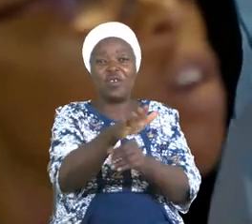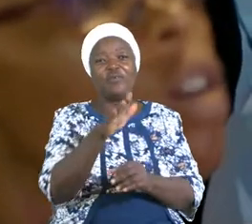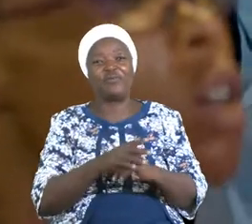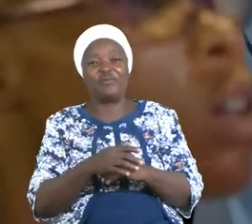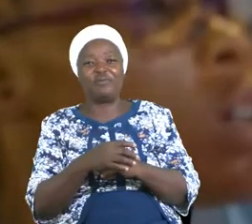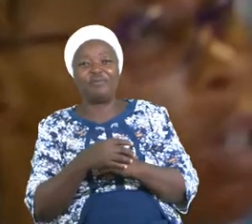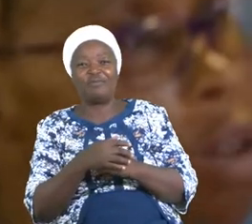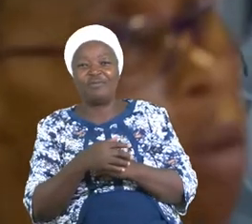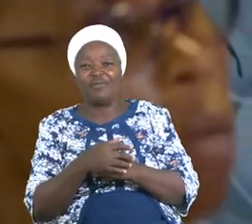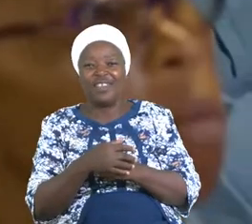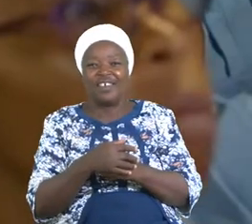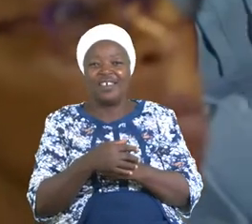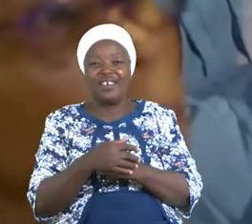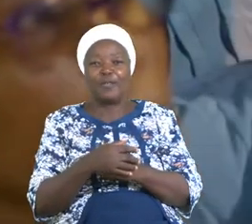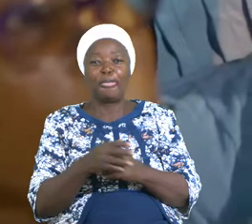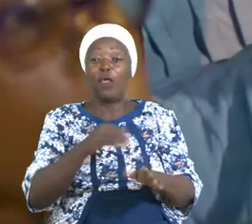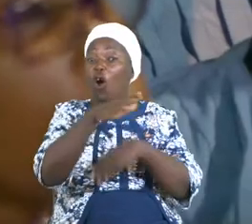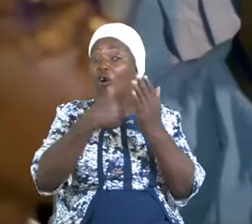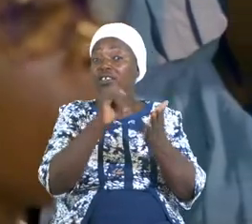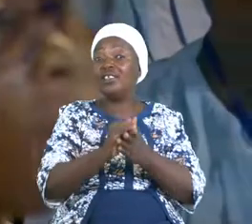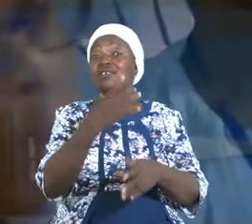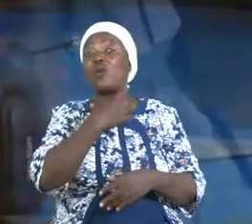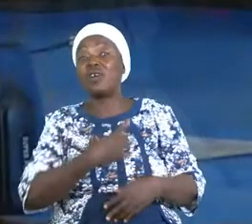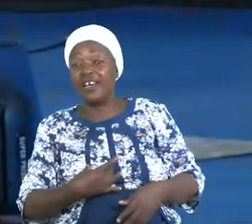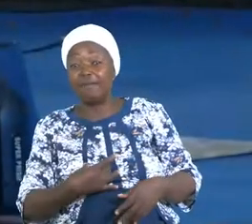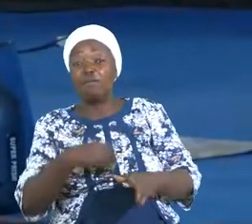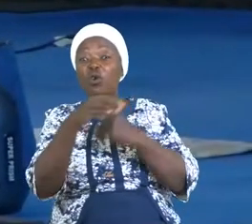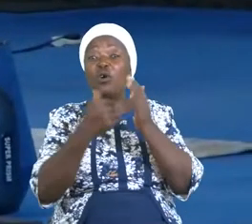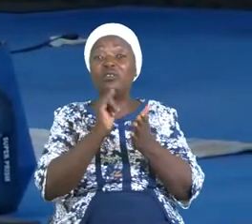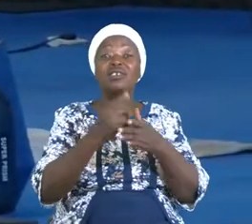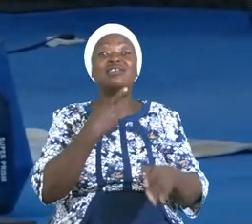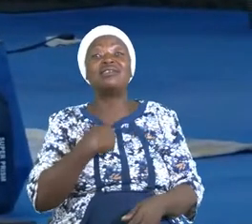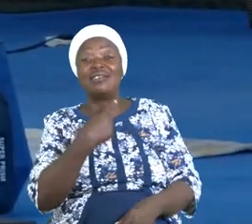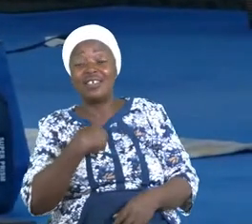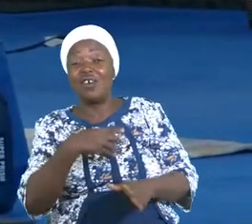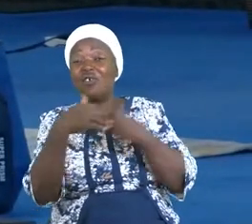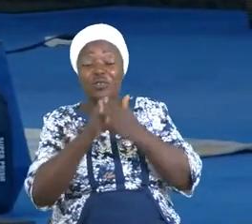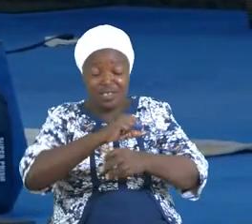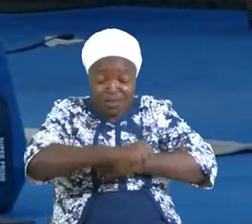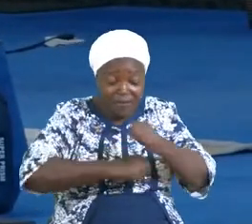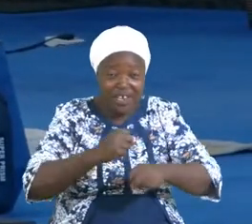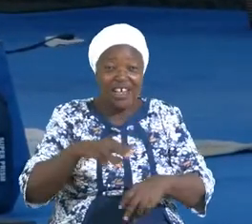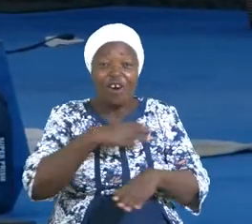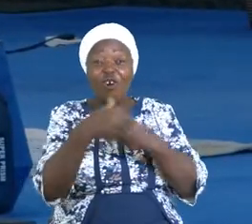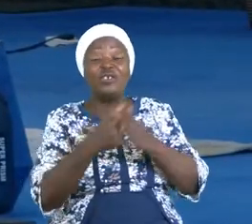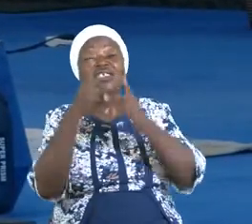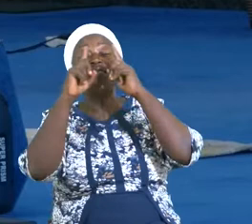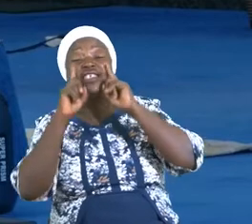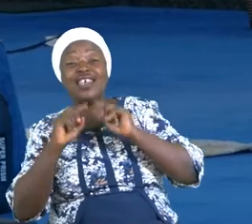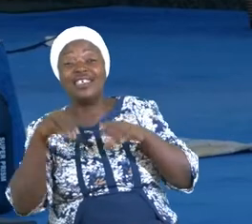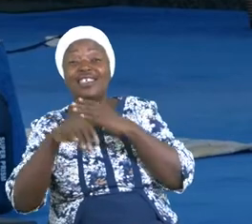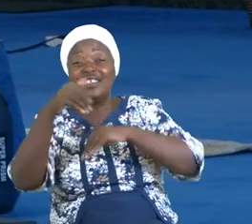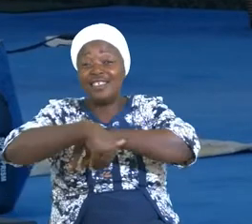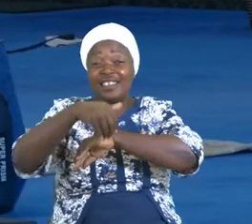All that hunger, all that thirst, all that suffering, all the tears in the night,